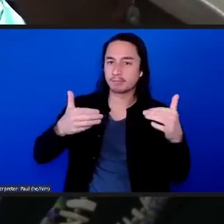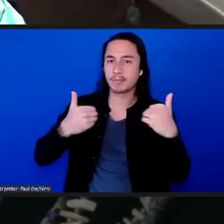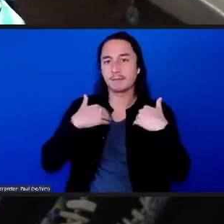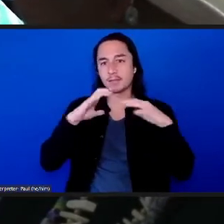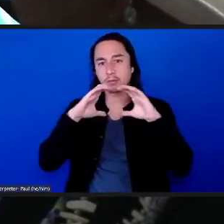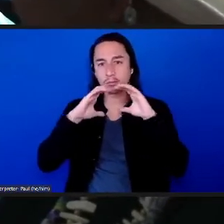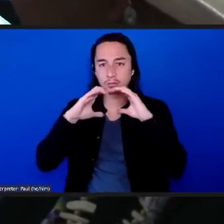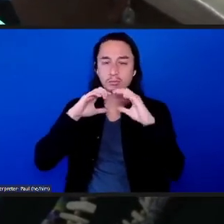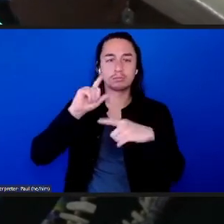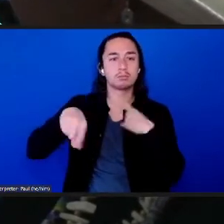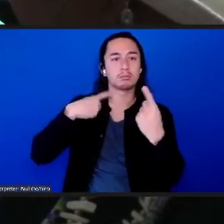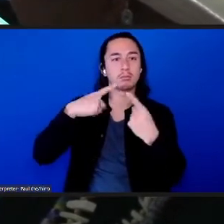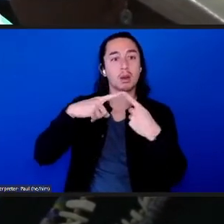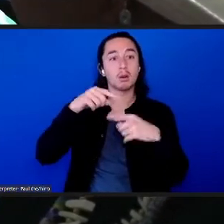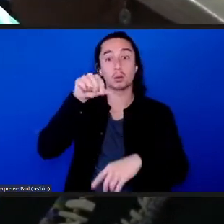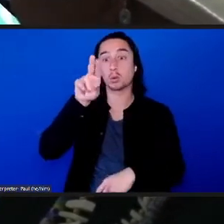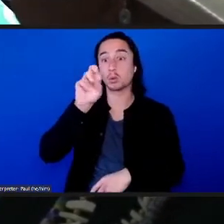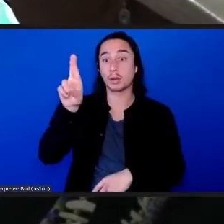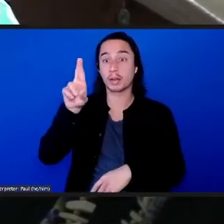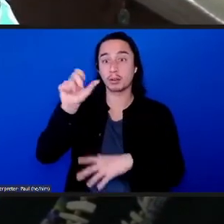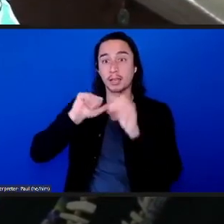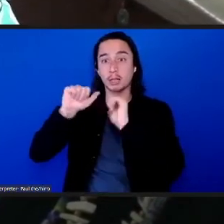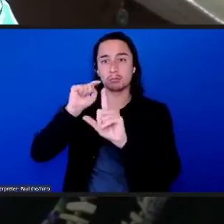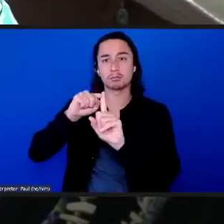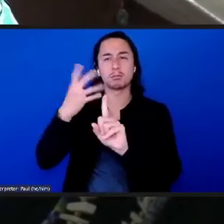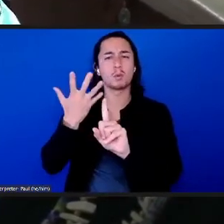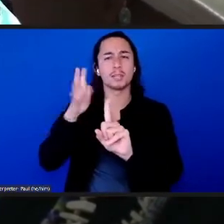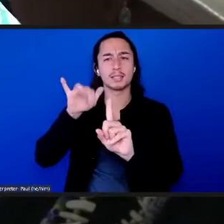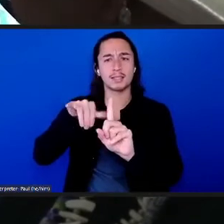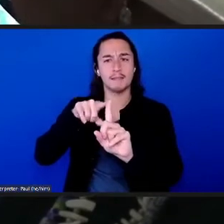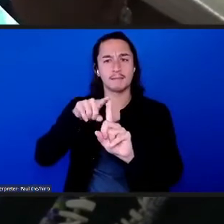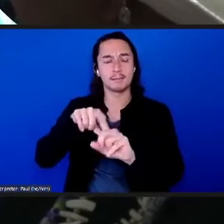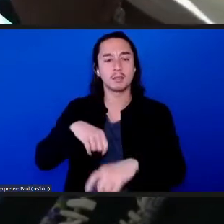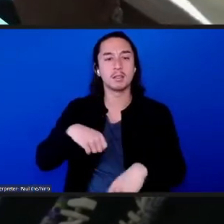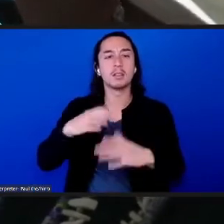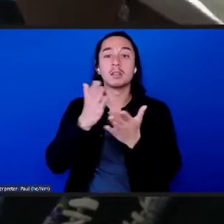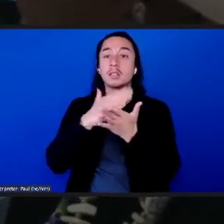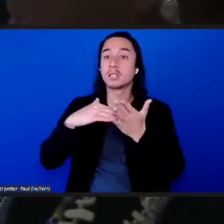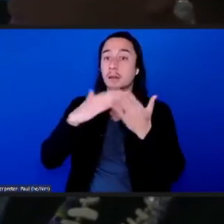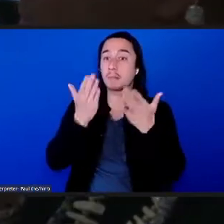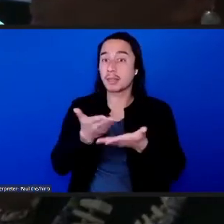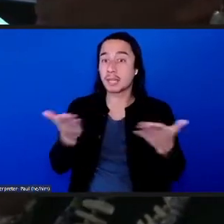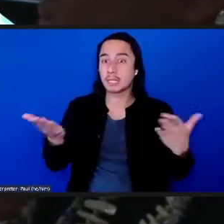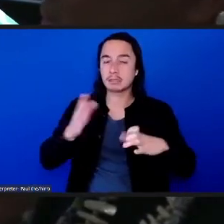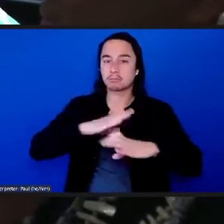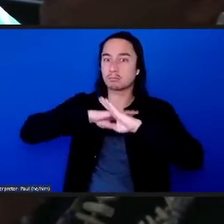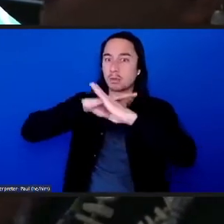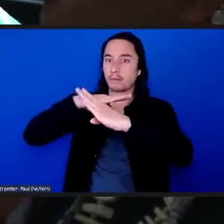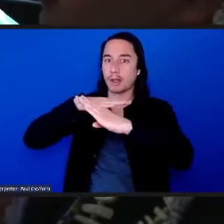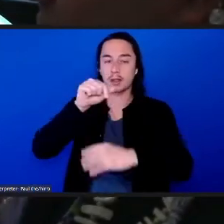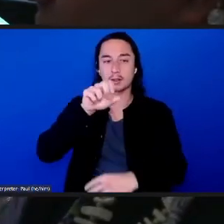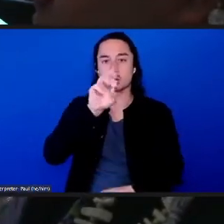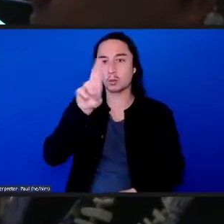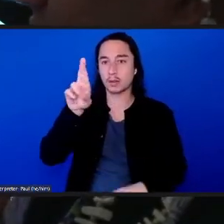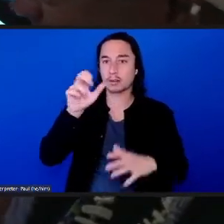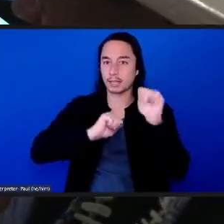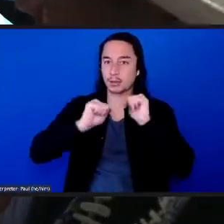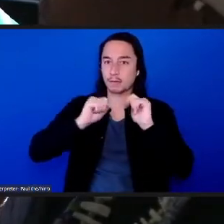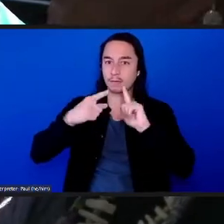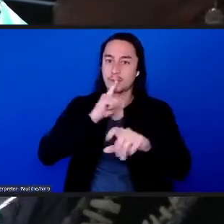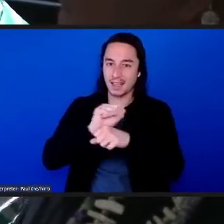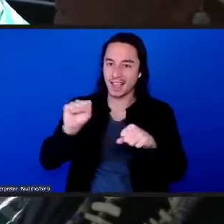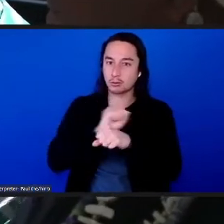about what queer theater is, some of the things that gets in its way from sharing authentic